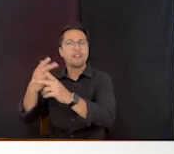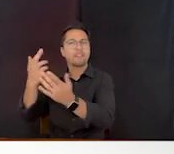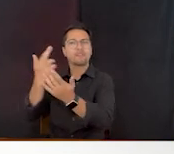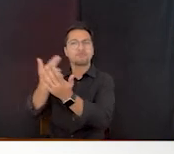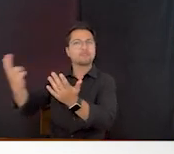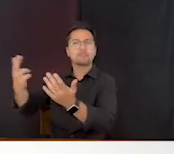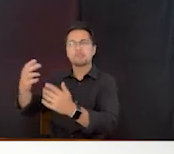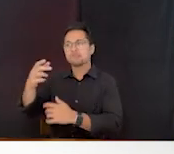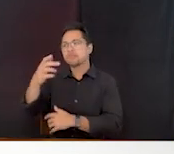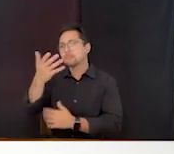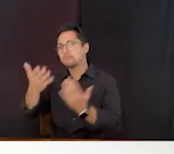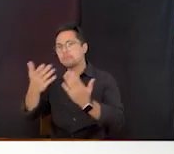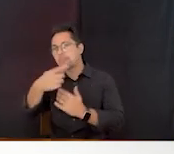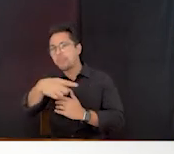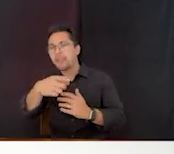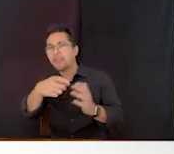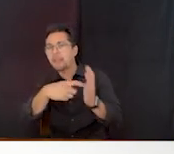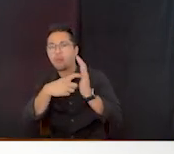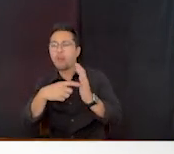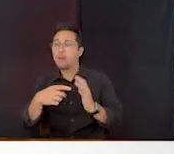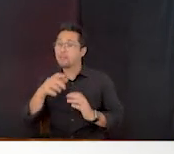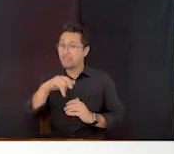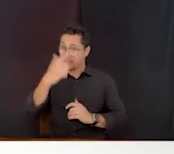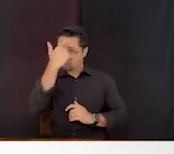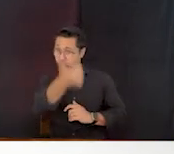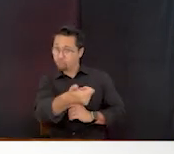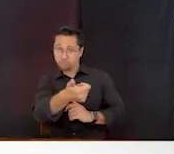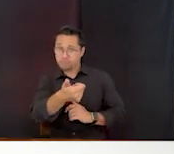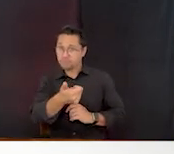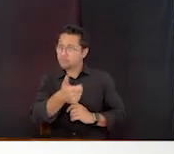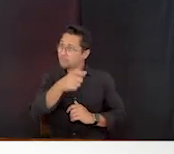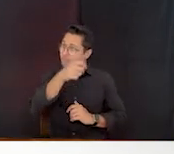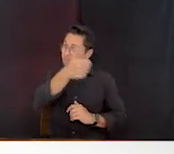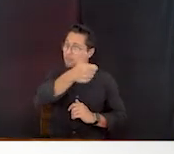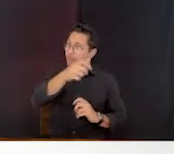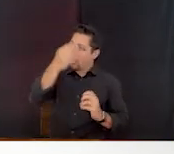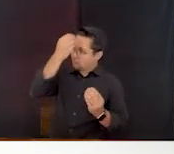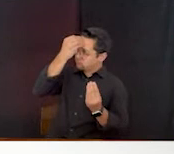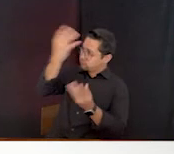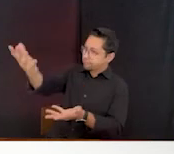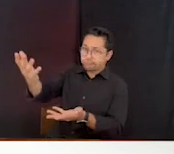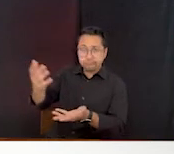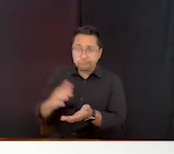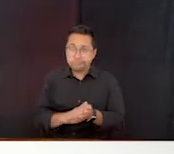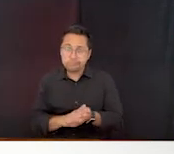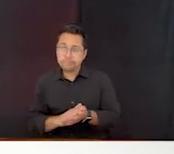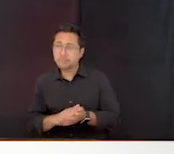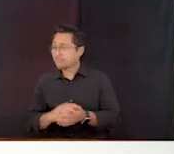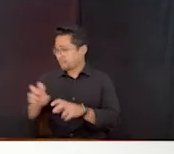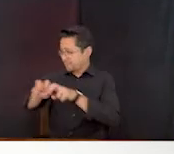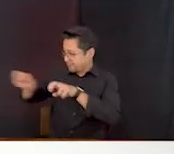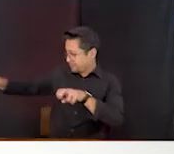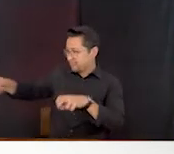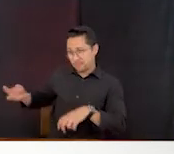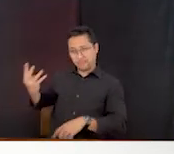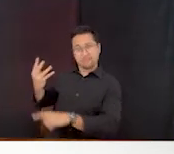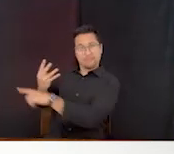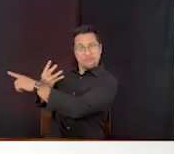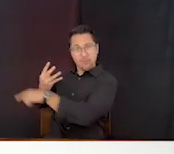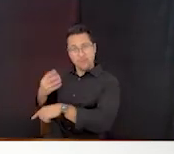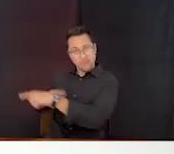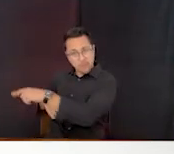may require, and it's up to them to self-disclose. And all 4 of these students up here,